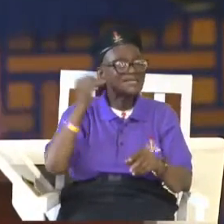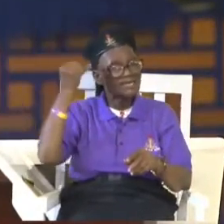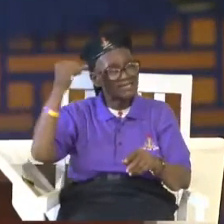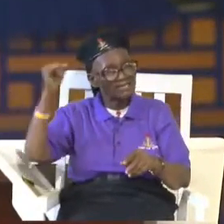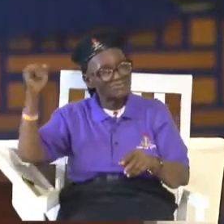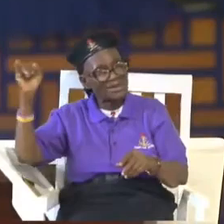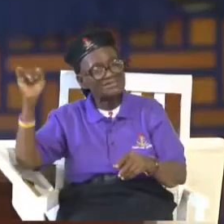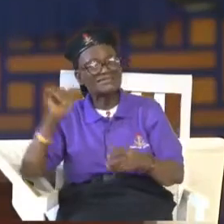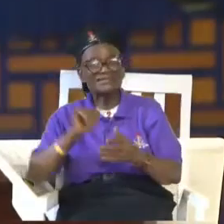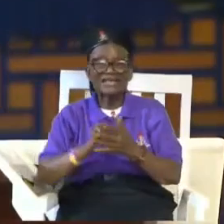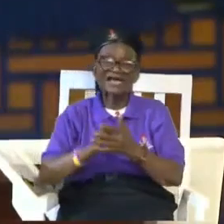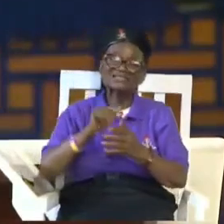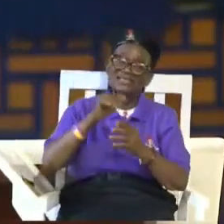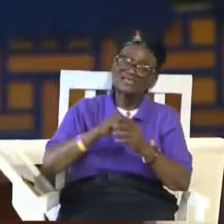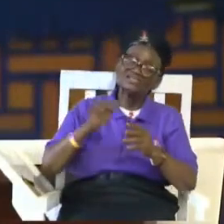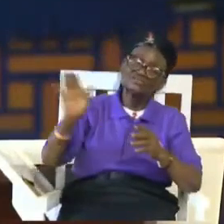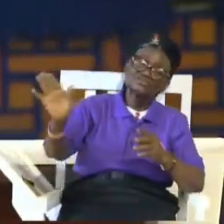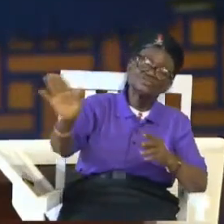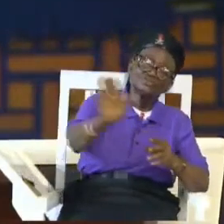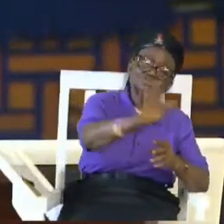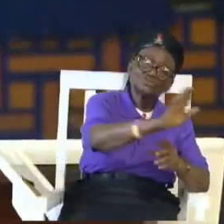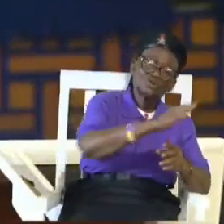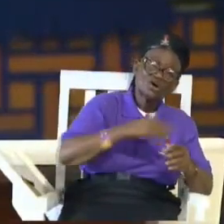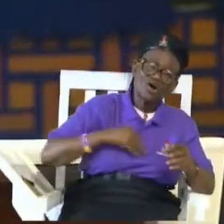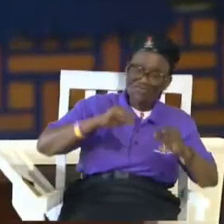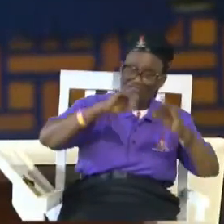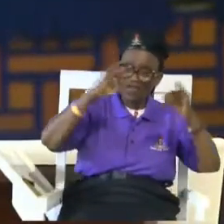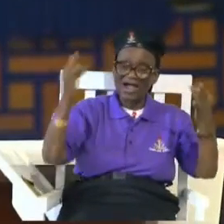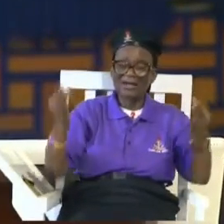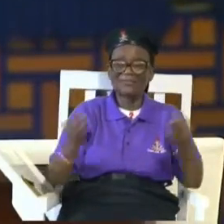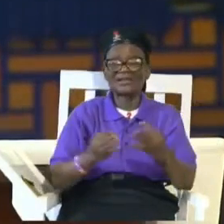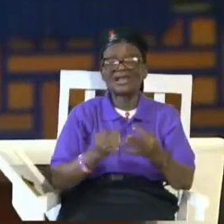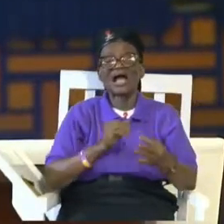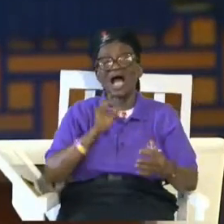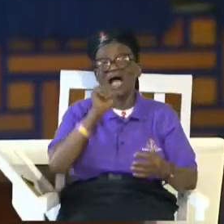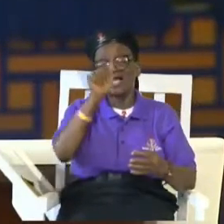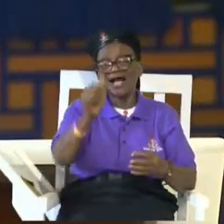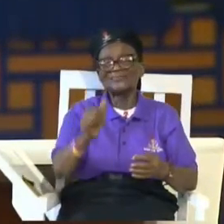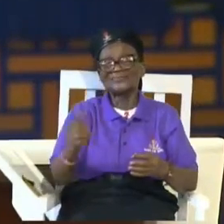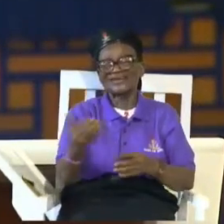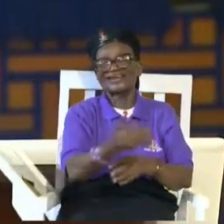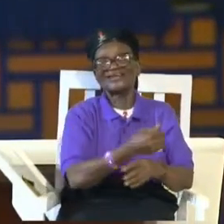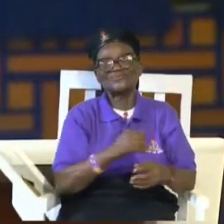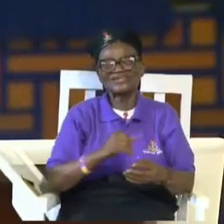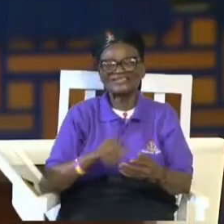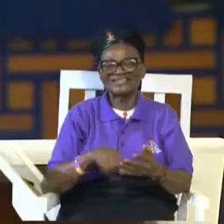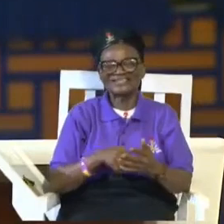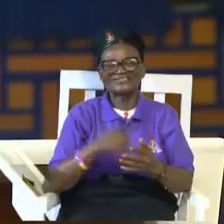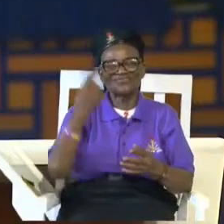Imagine that in your family, and I'm claiming this for myself too.